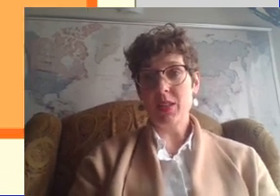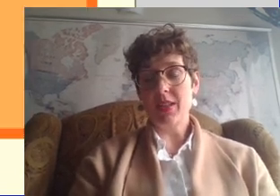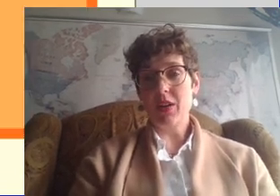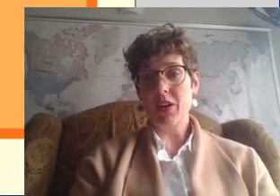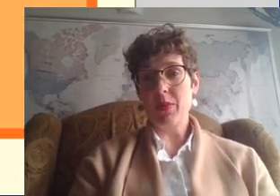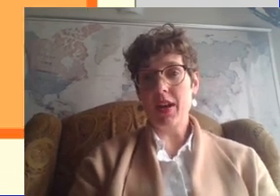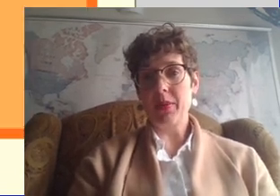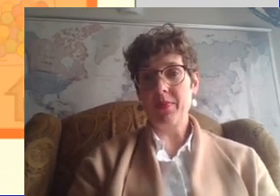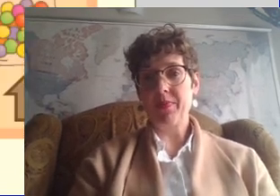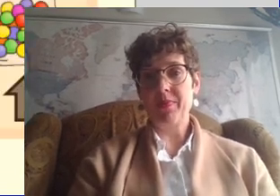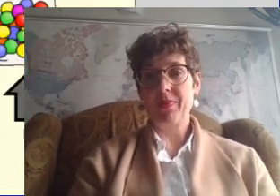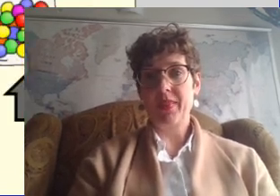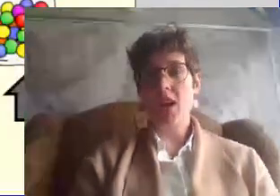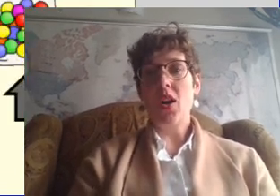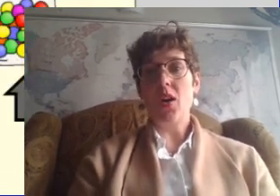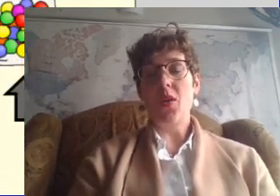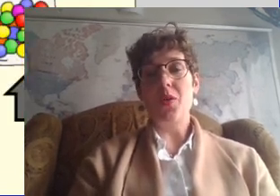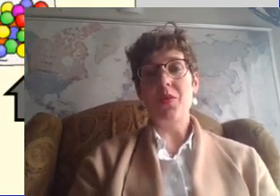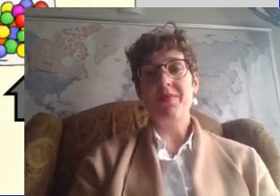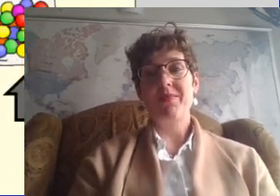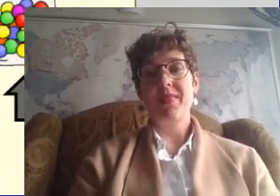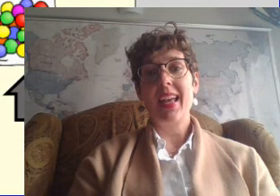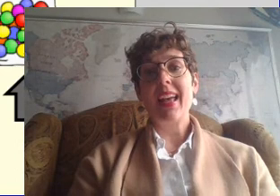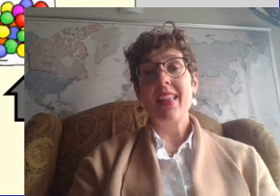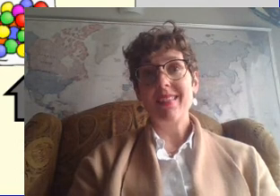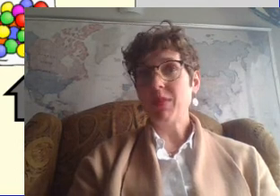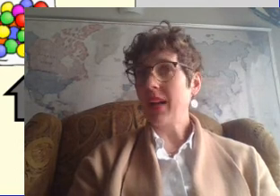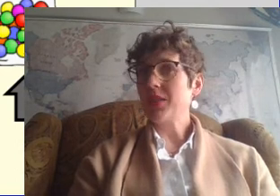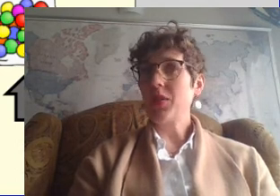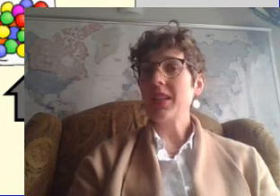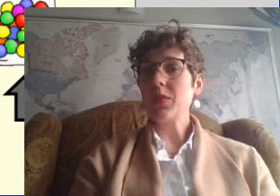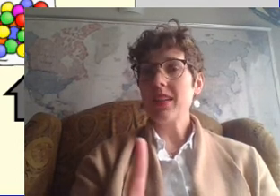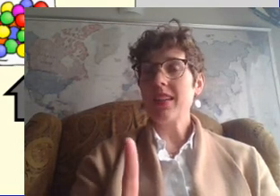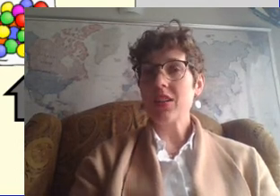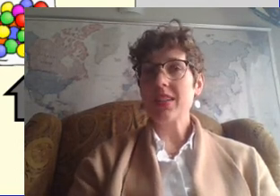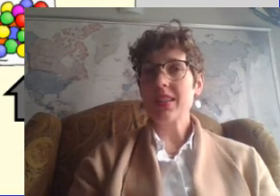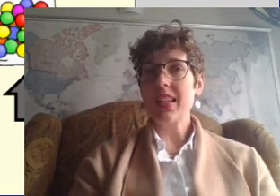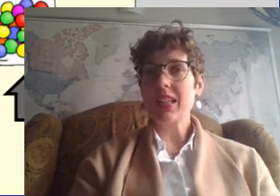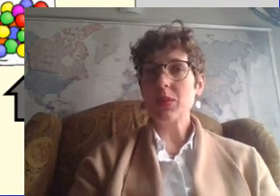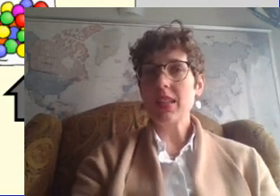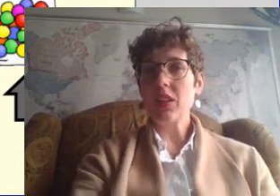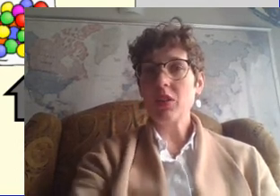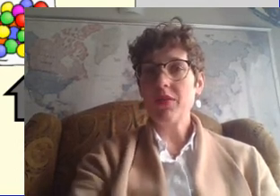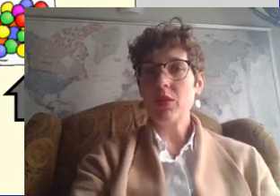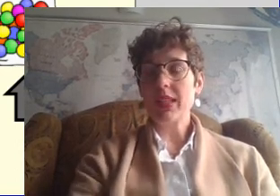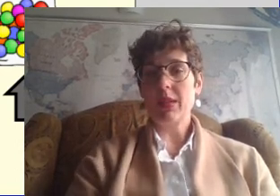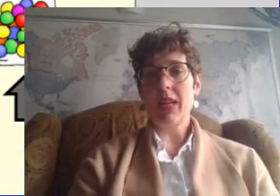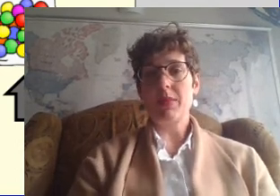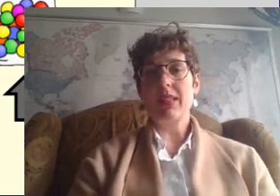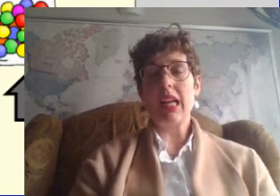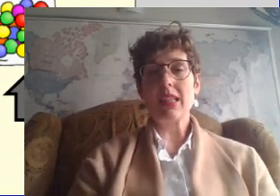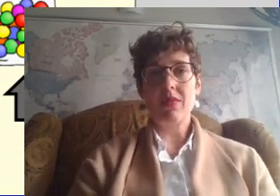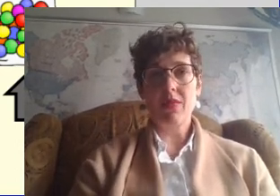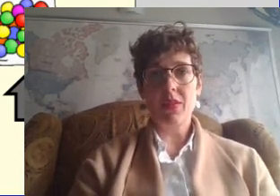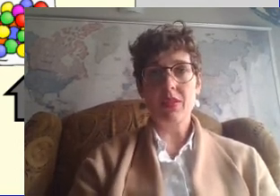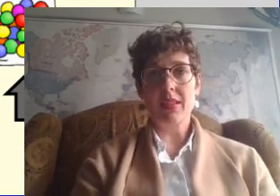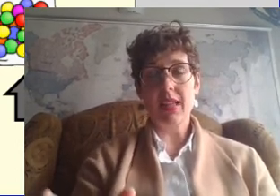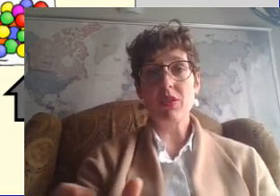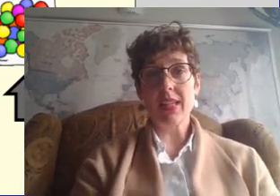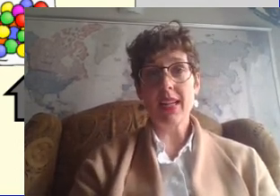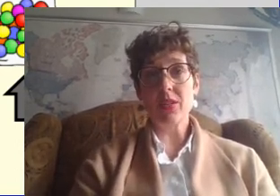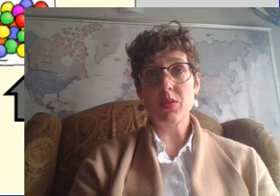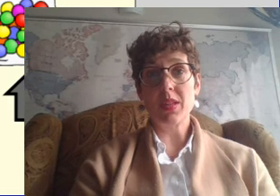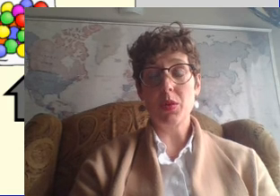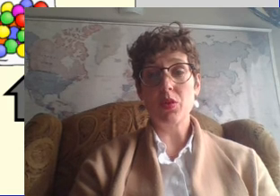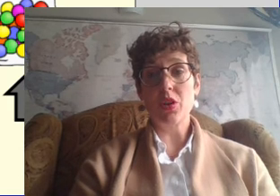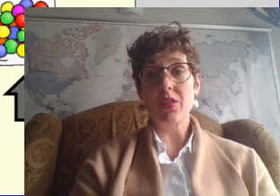Let's try this one down here in the bottom. Oh. Well, so this one's a little confusing sometimes because there's